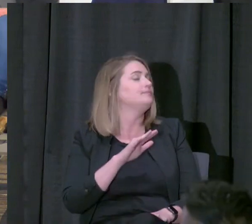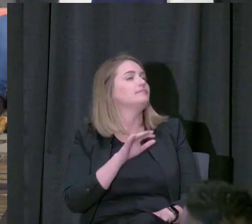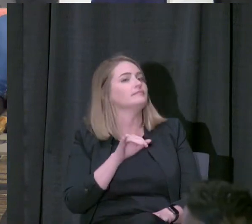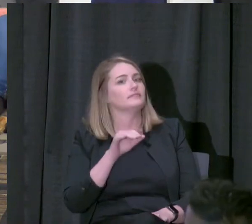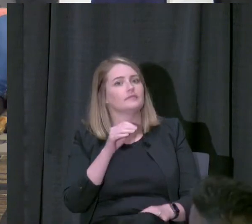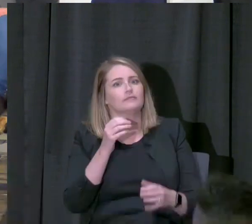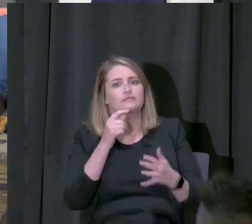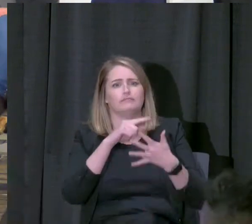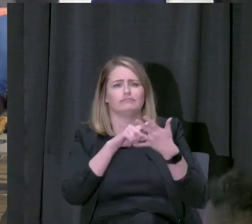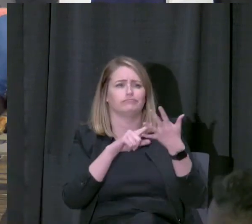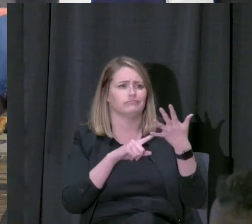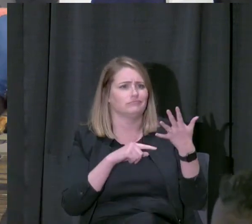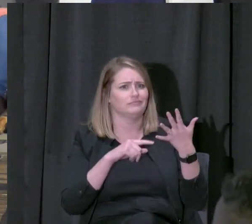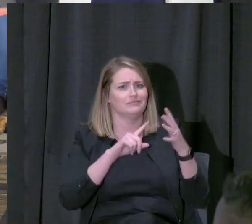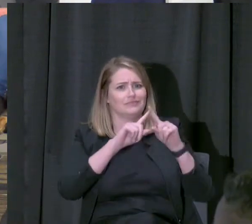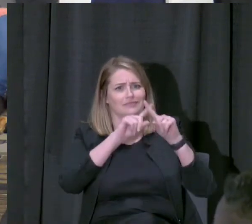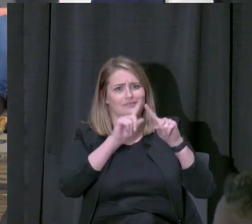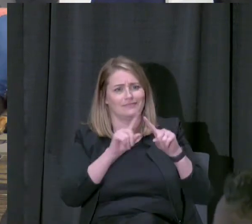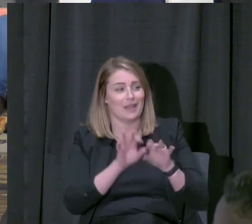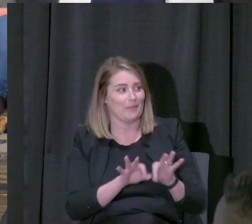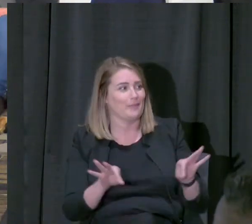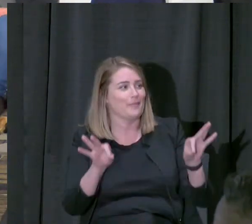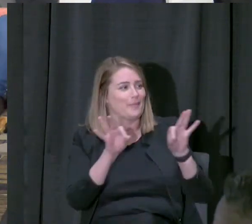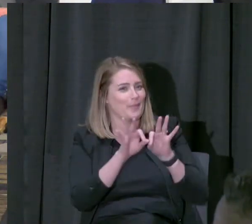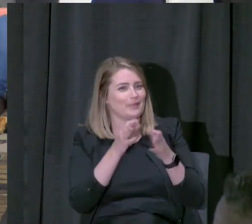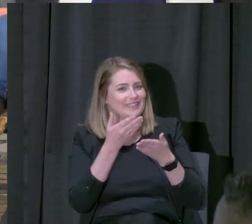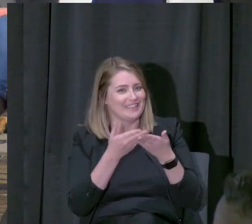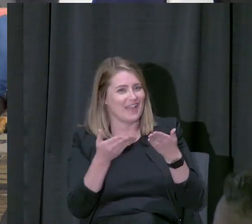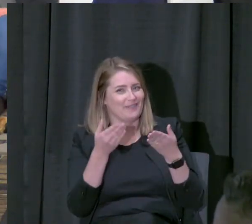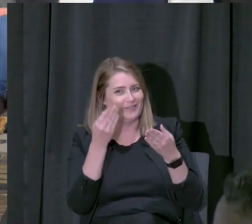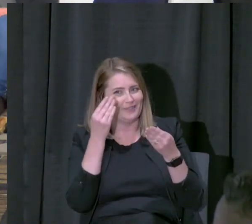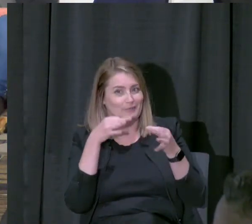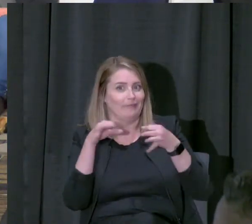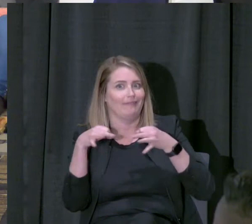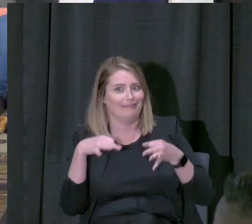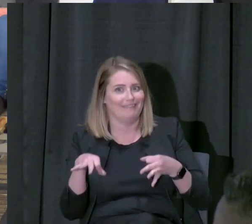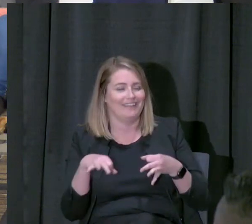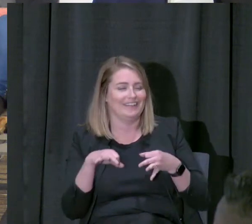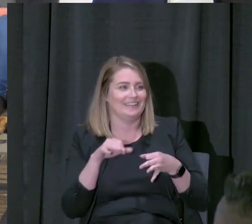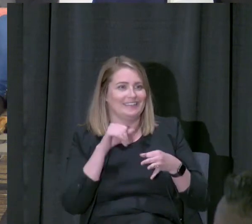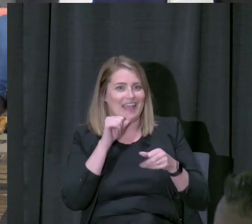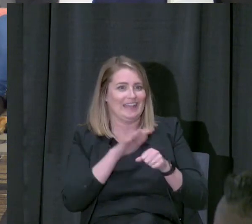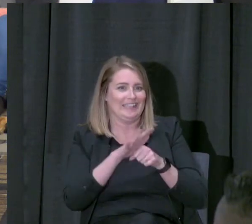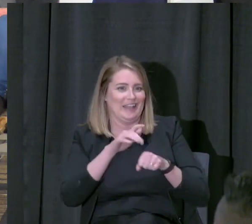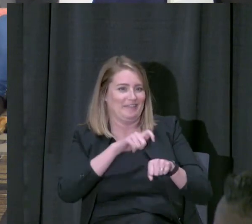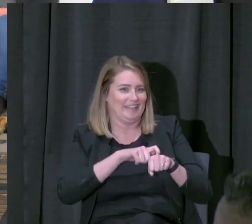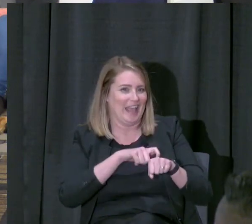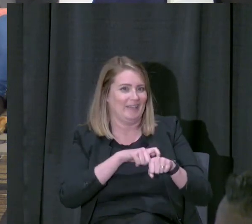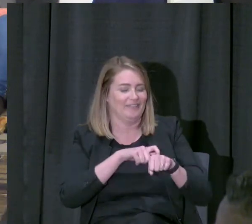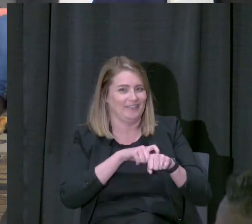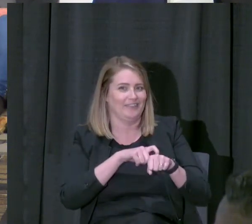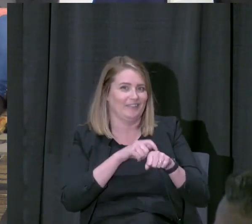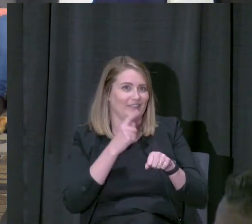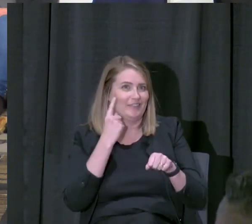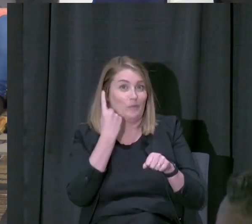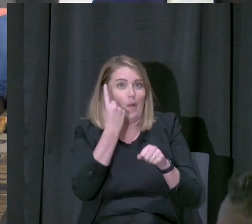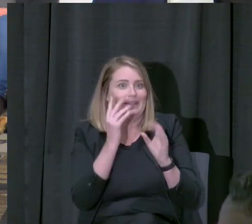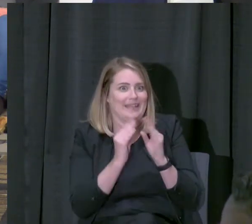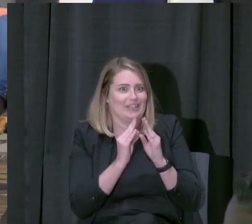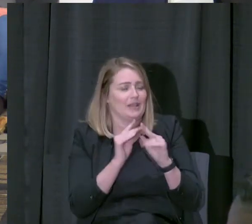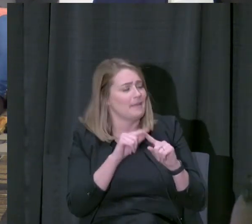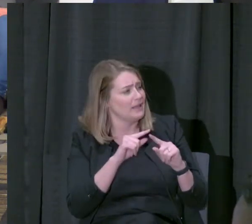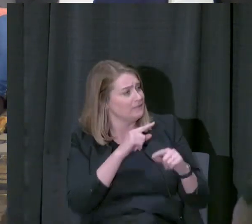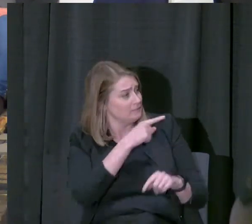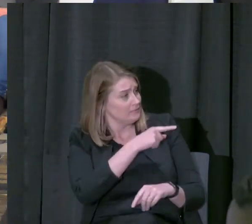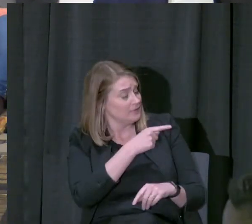There's all sorts of important stuff to tell people. We couldn't possibly squeeze it all into one session. But Juliana, why don't